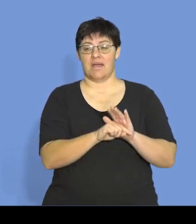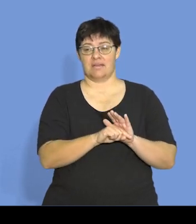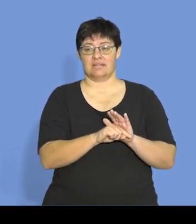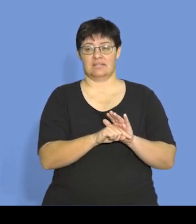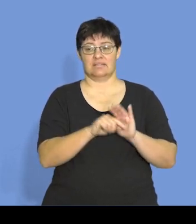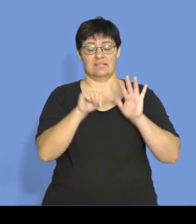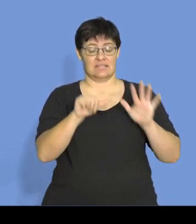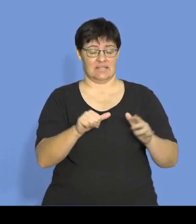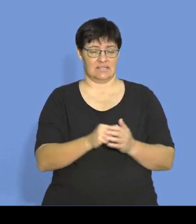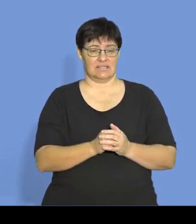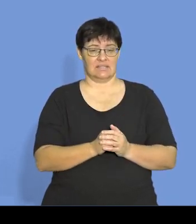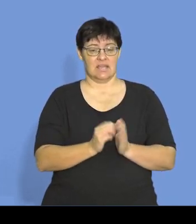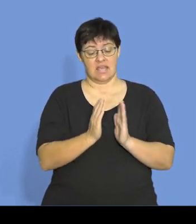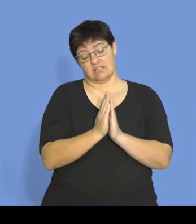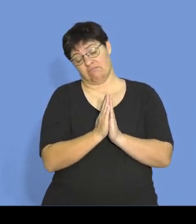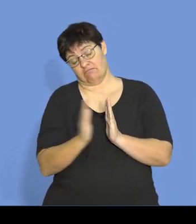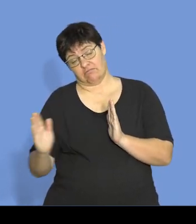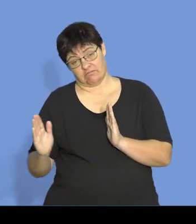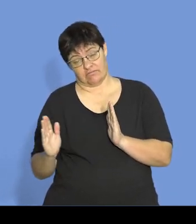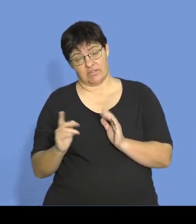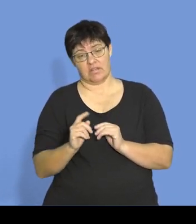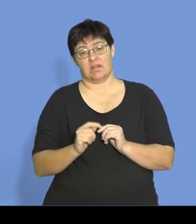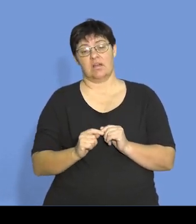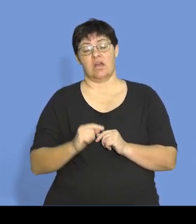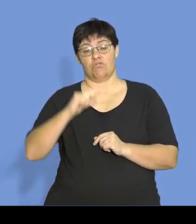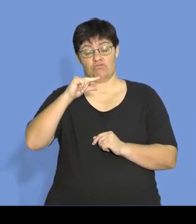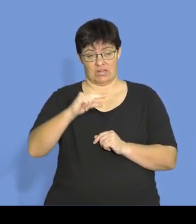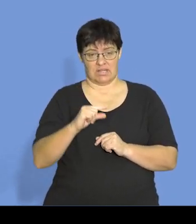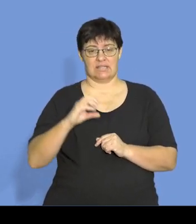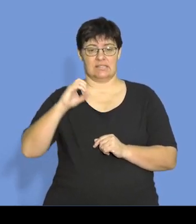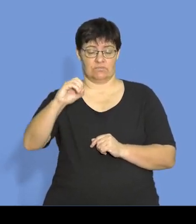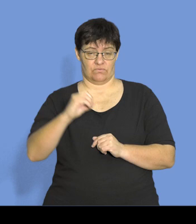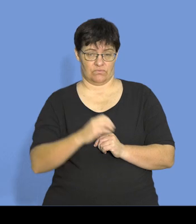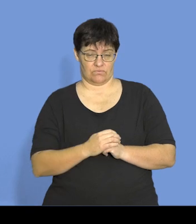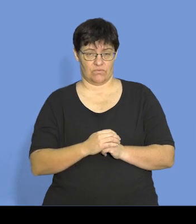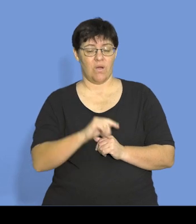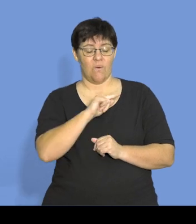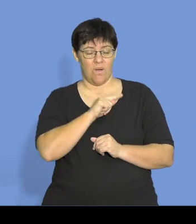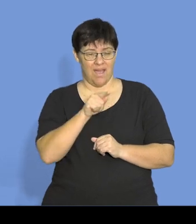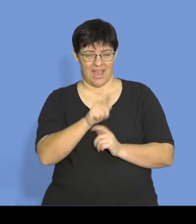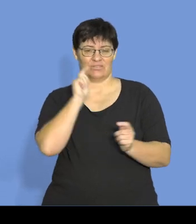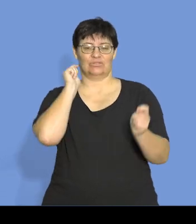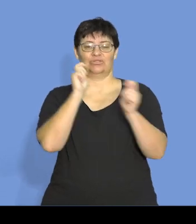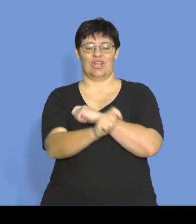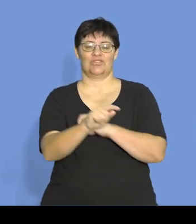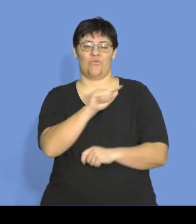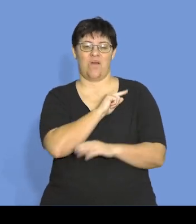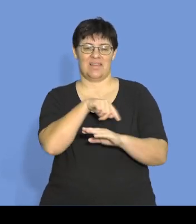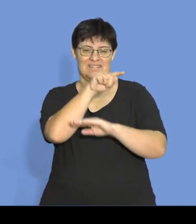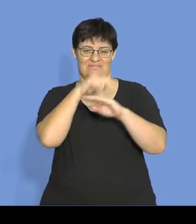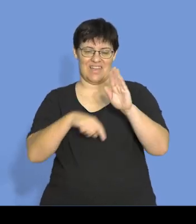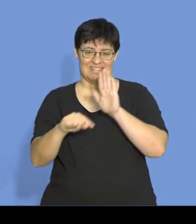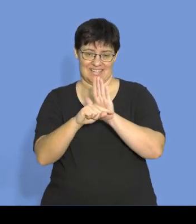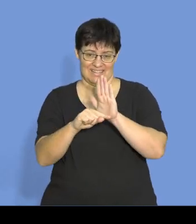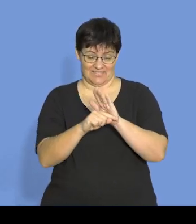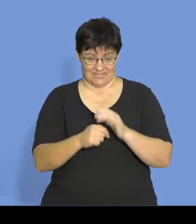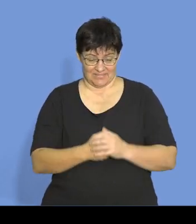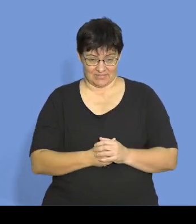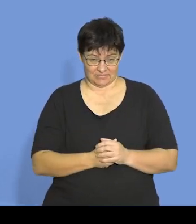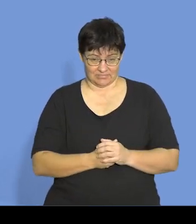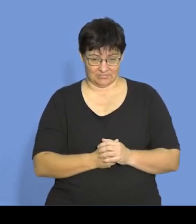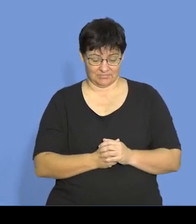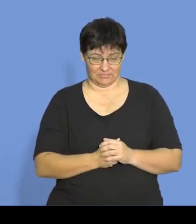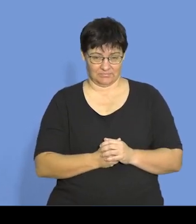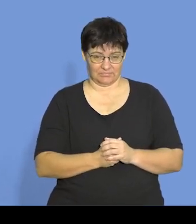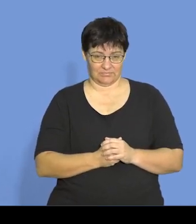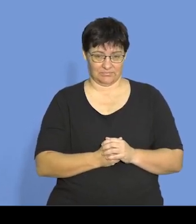minus 6, and this will be greater than 0. Remember, this changes direction when you divide by